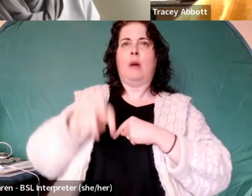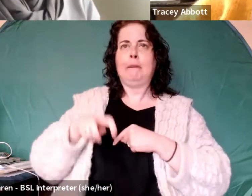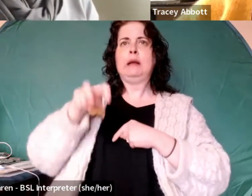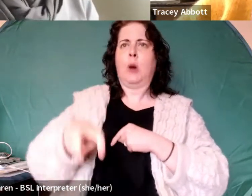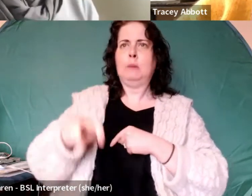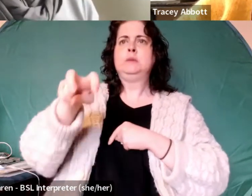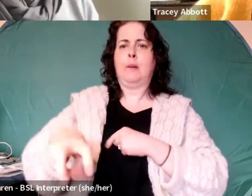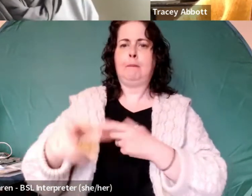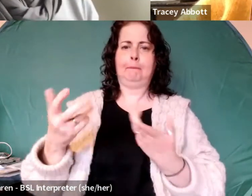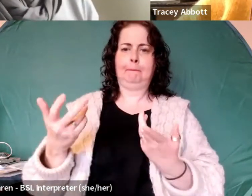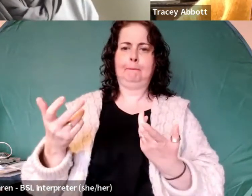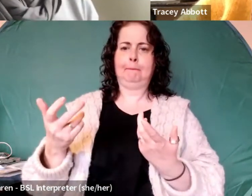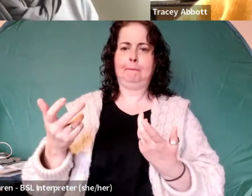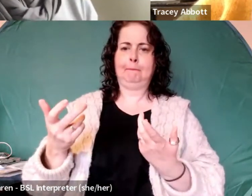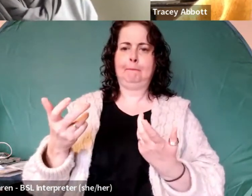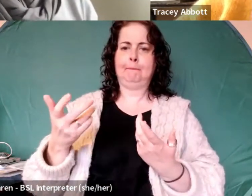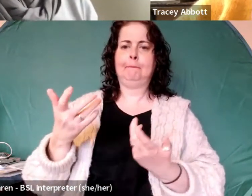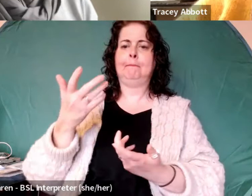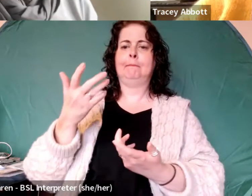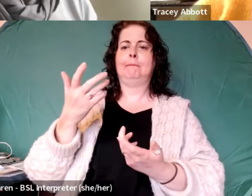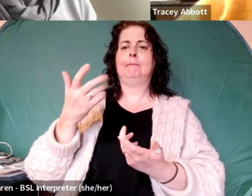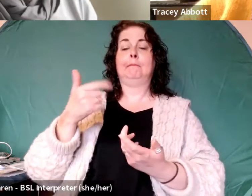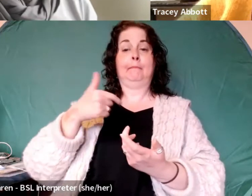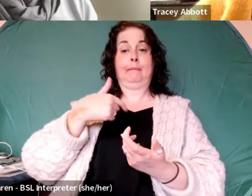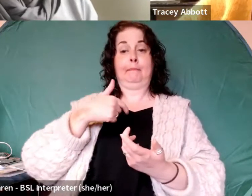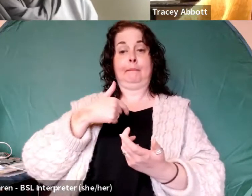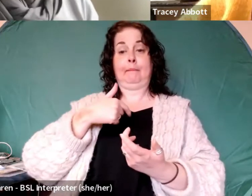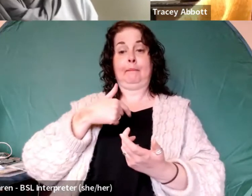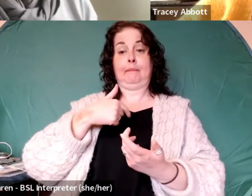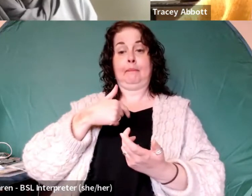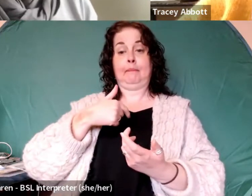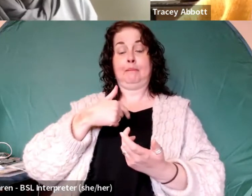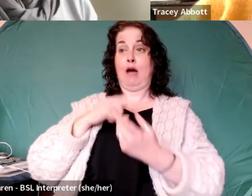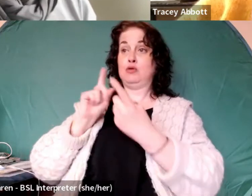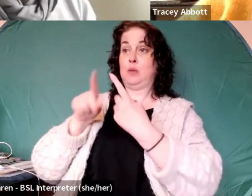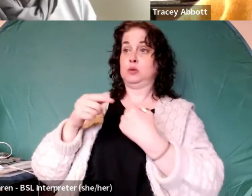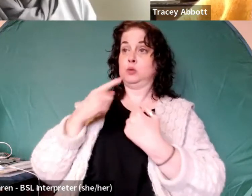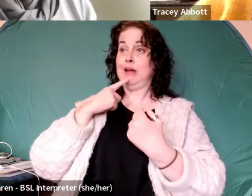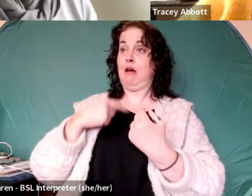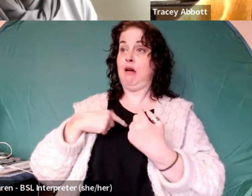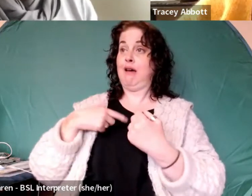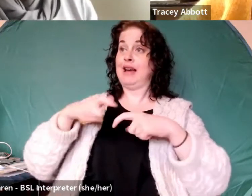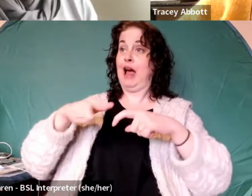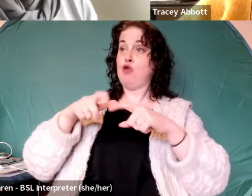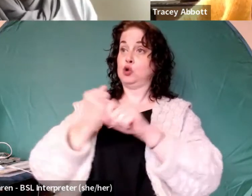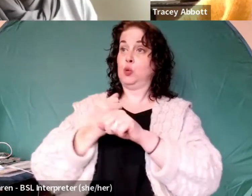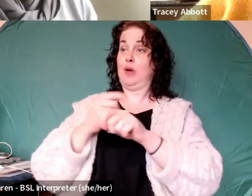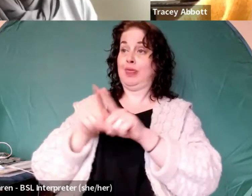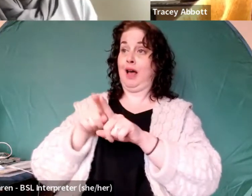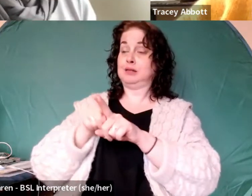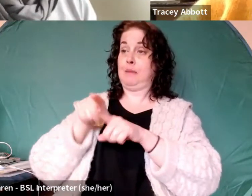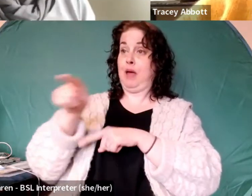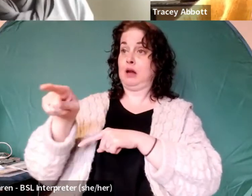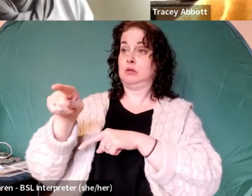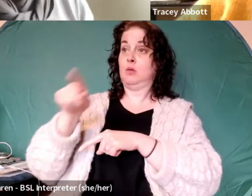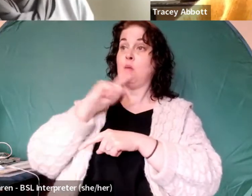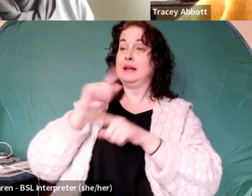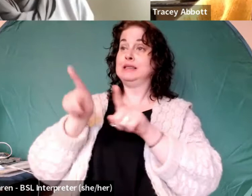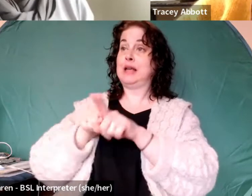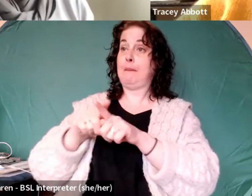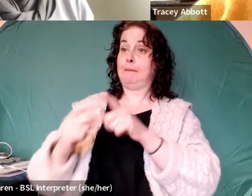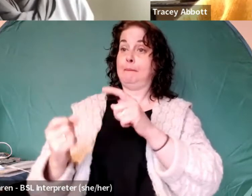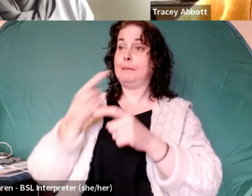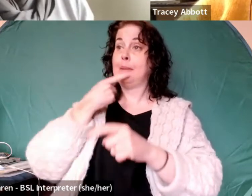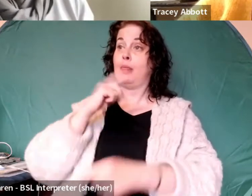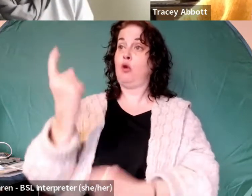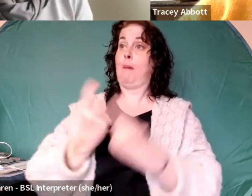hoops. But I think my response to that is, well, if you're going to carry on doing what you've done before, you're going to get the same candidates